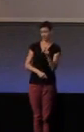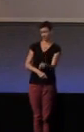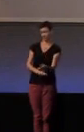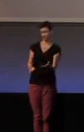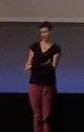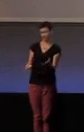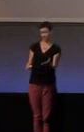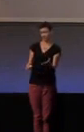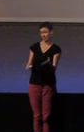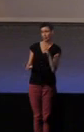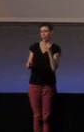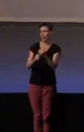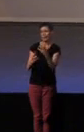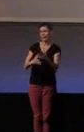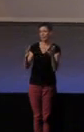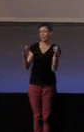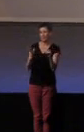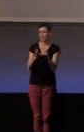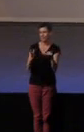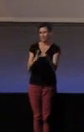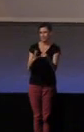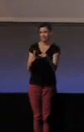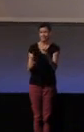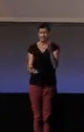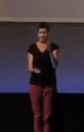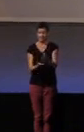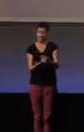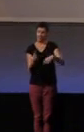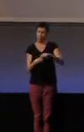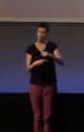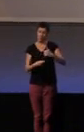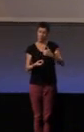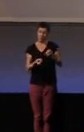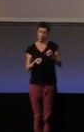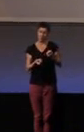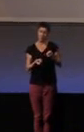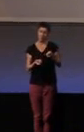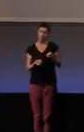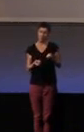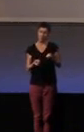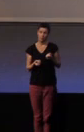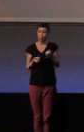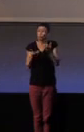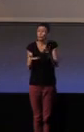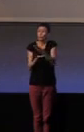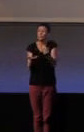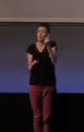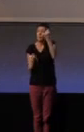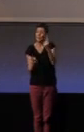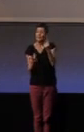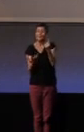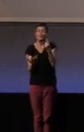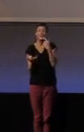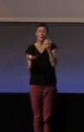dan meet je de big problem in fact i just can't rebuilding and number of finding is mena heeft u lief